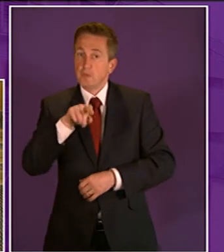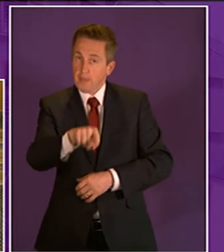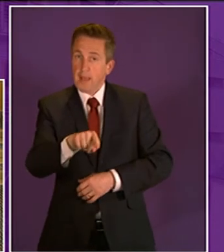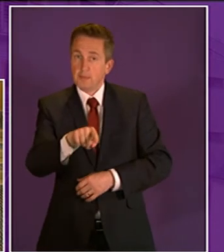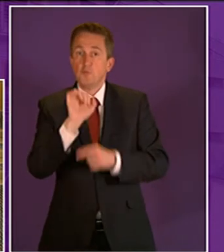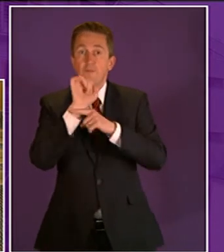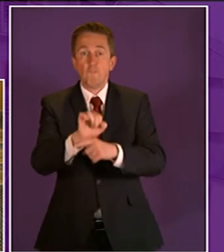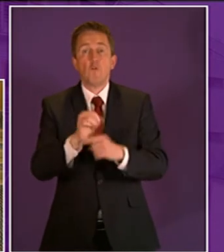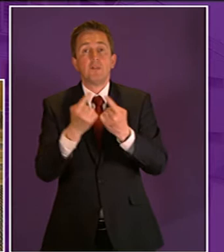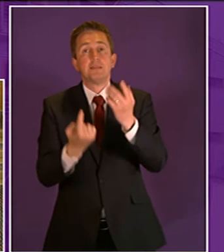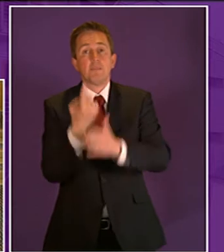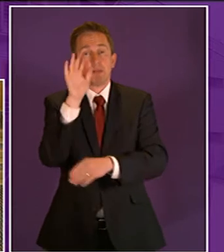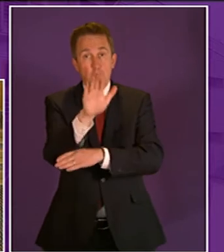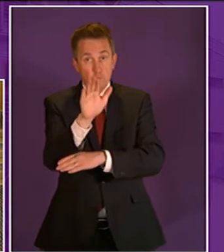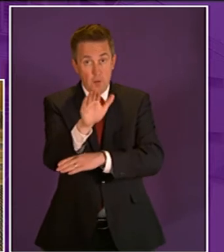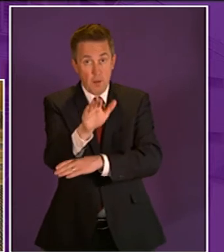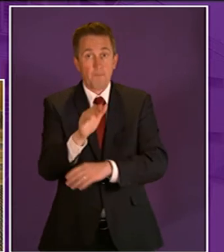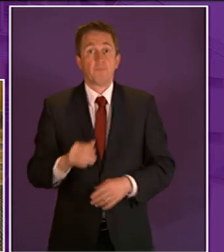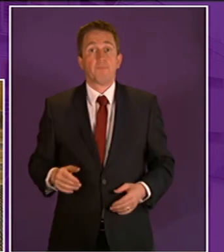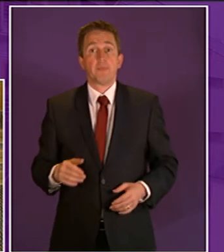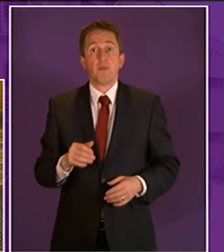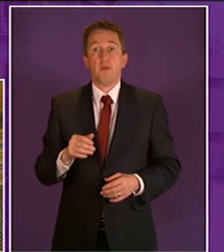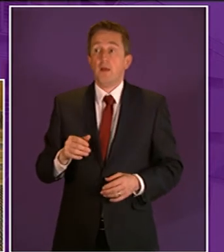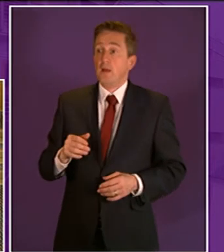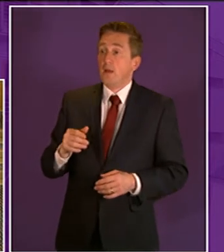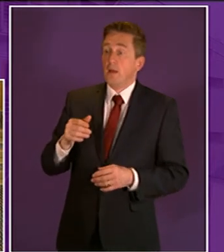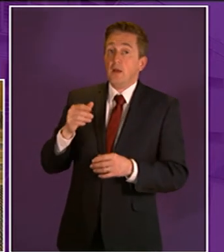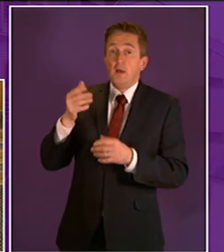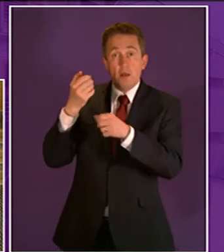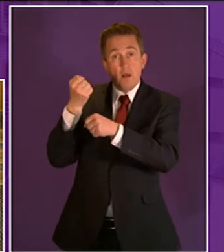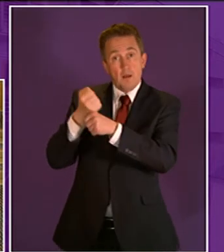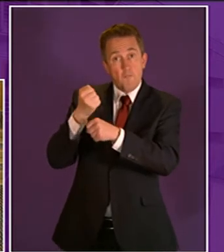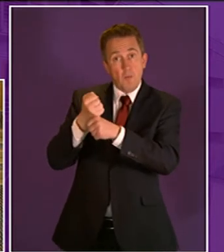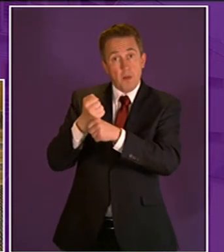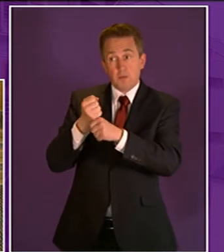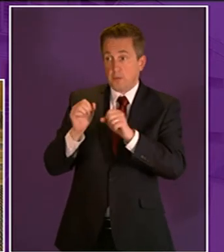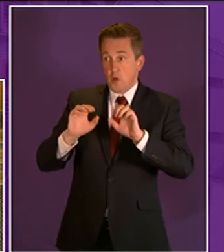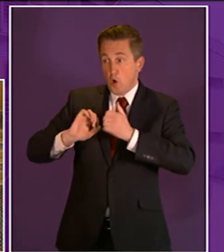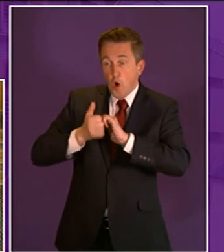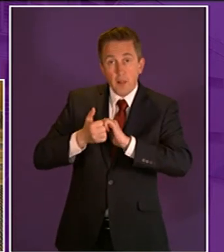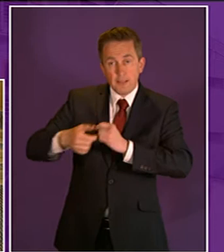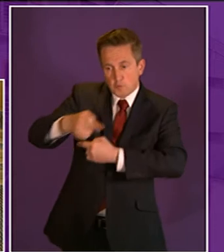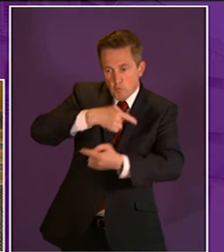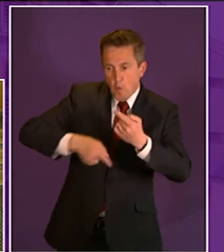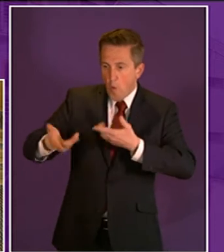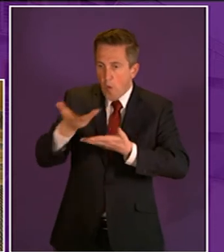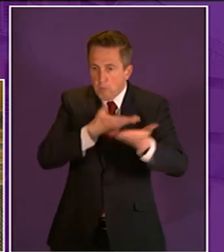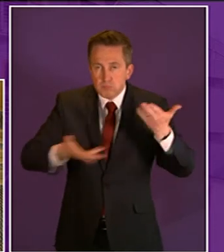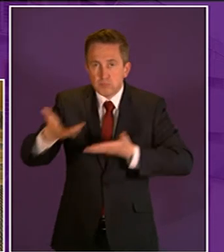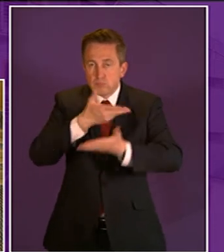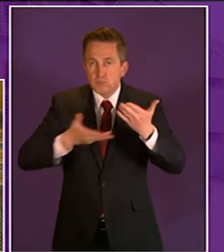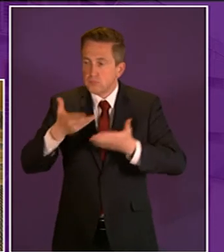systems. My Cabinet colleagues are also seeking assurance across the wider public, private and voluntary sectors in relation